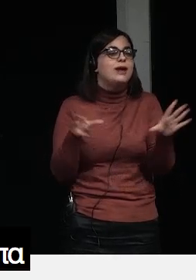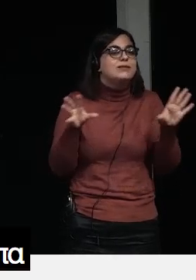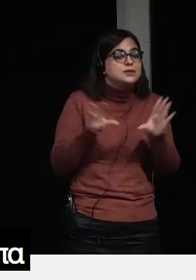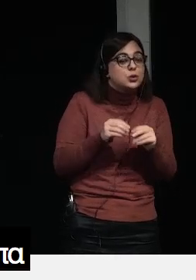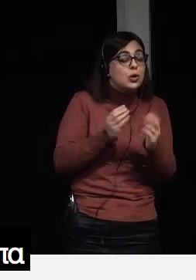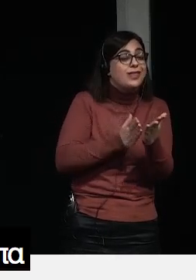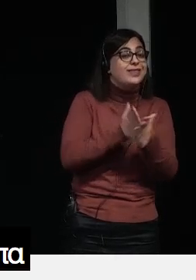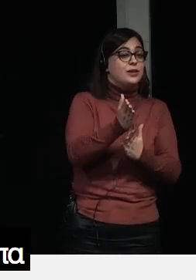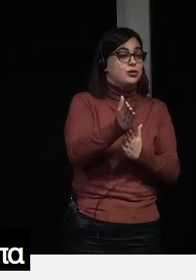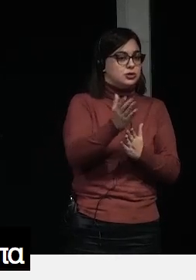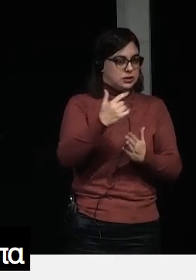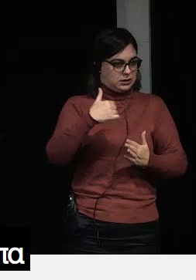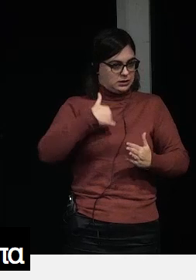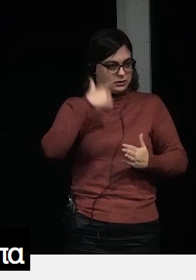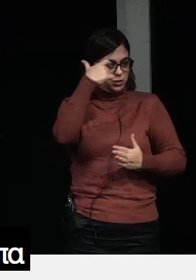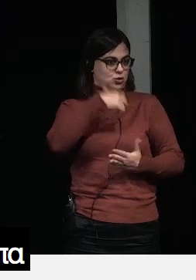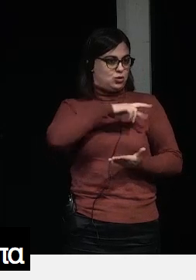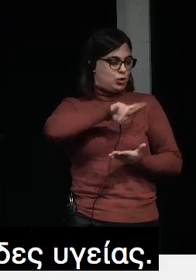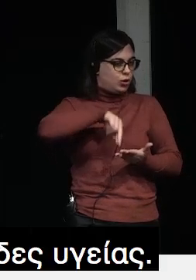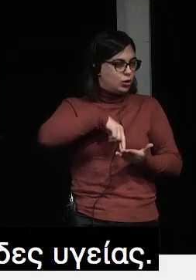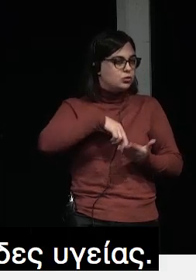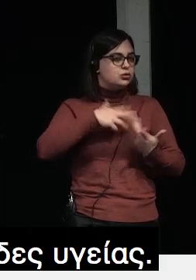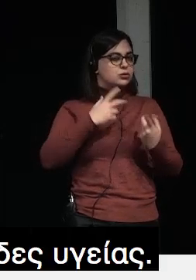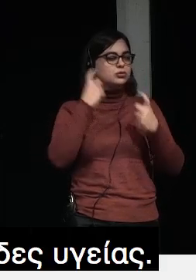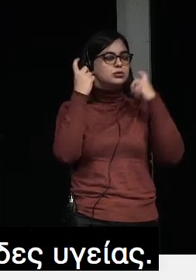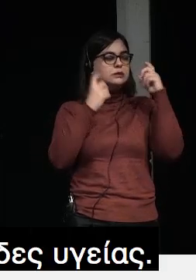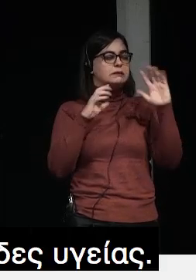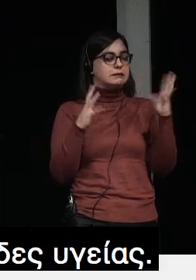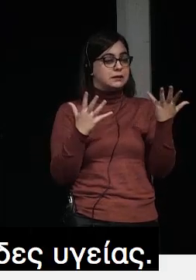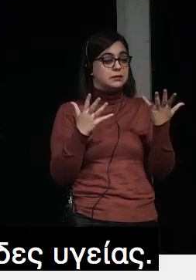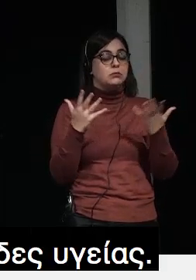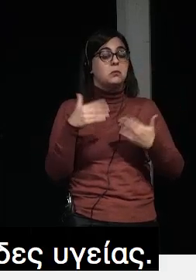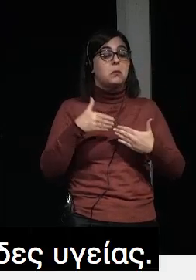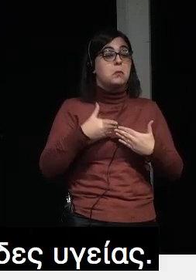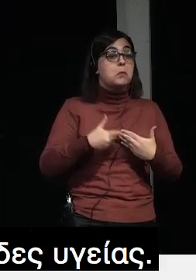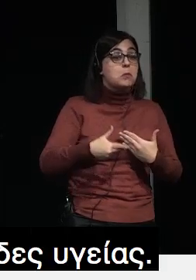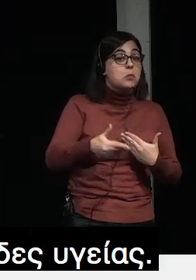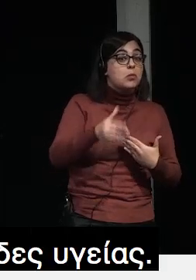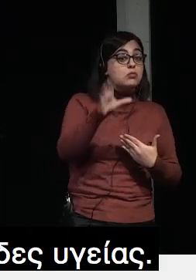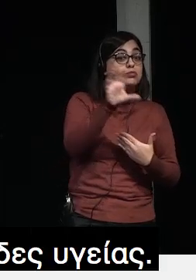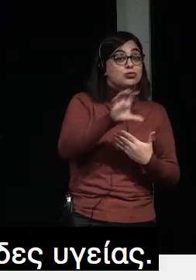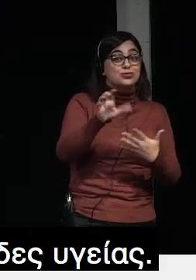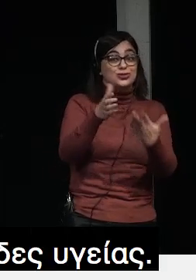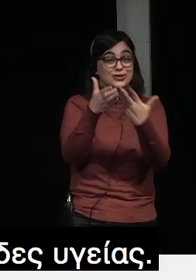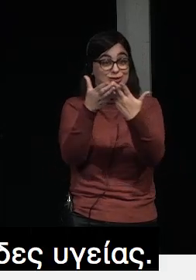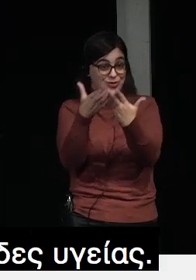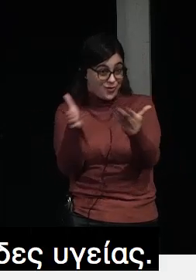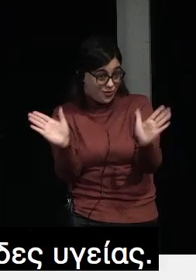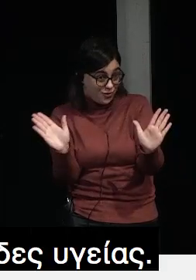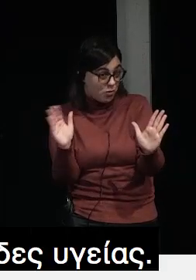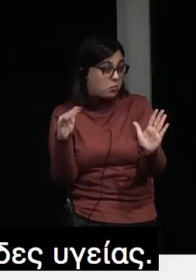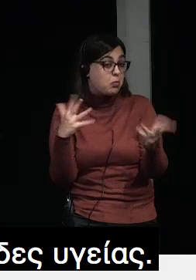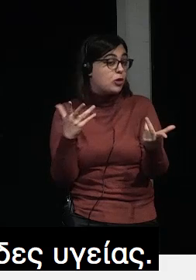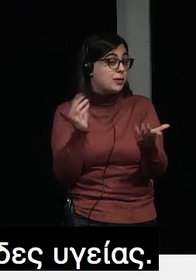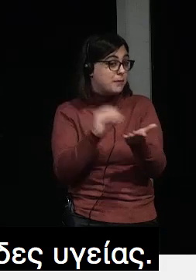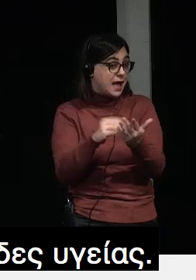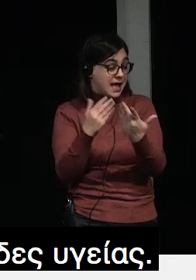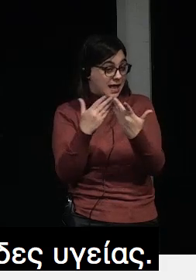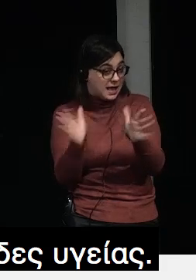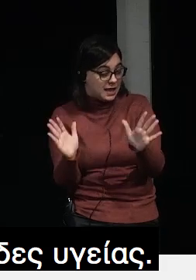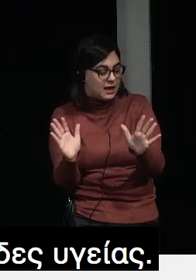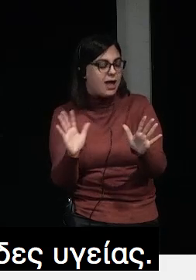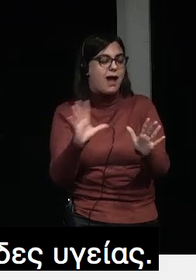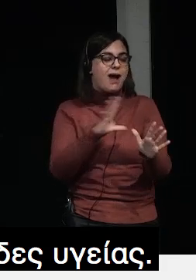together those who has lost loved ones and those who, on the other hand, had to take care of for them in